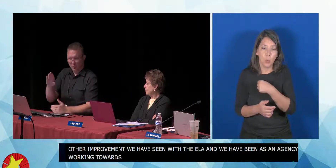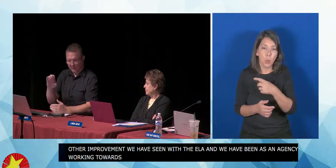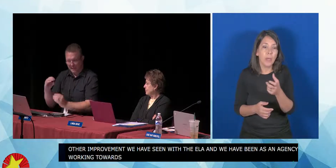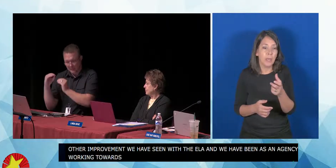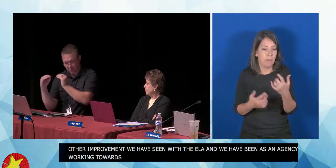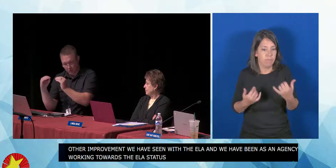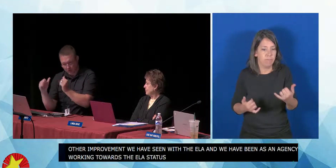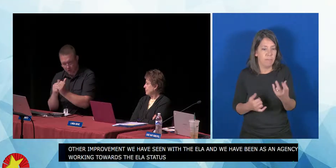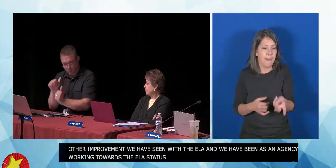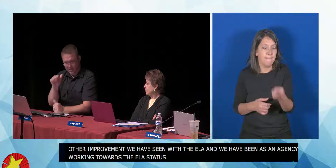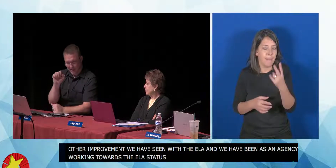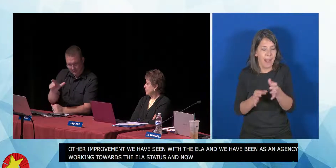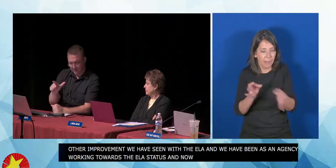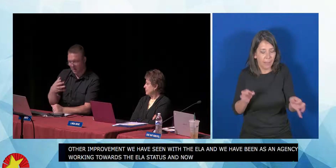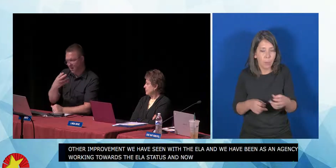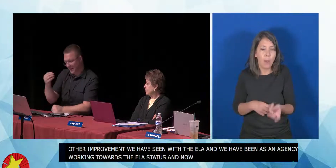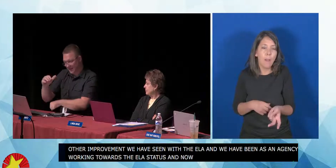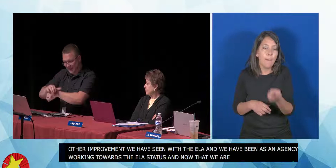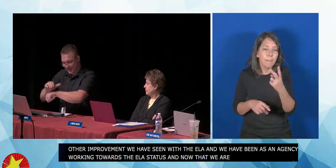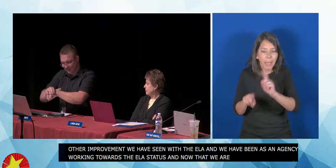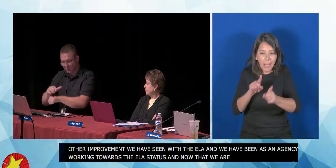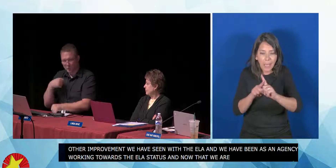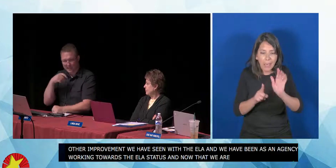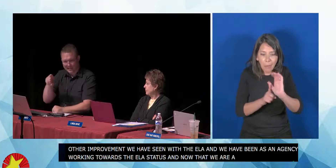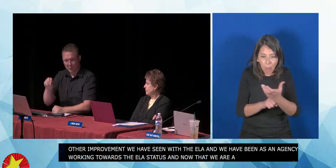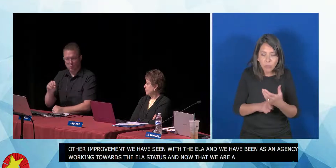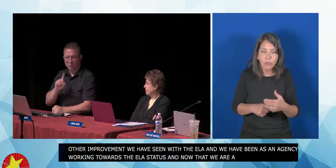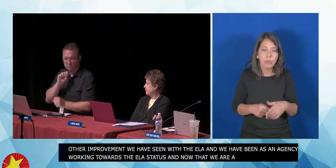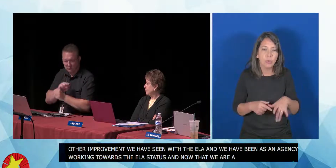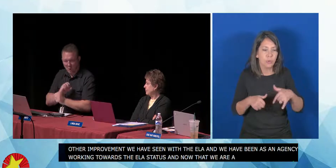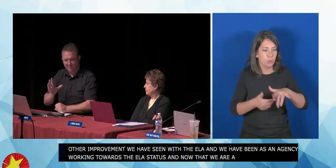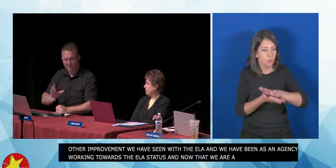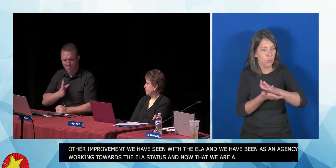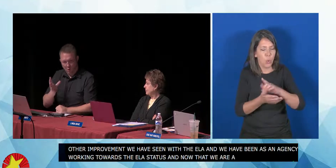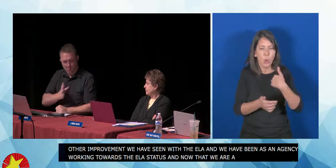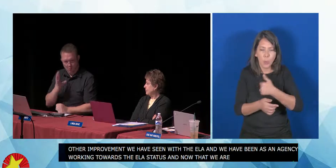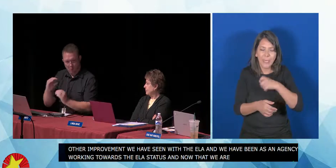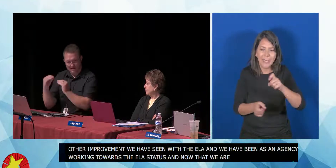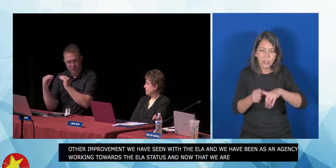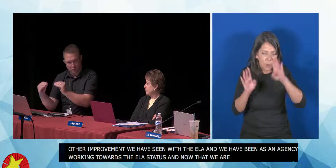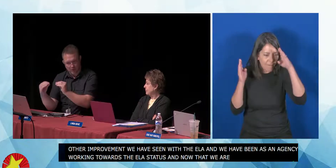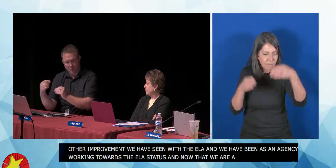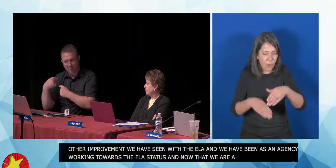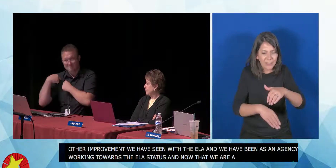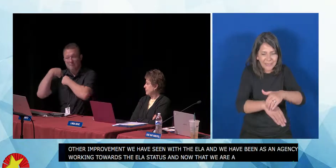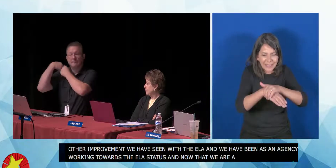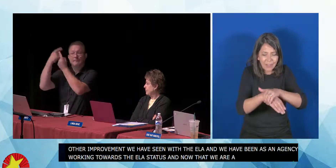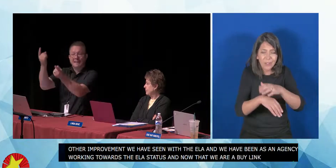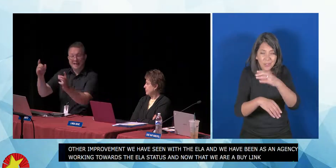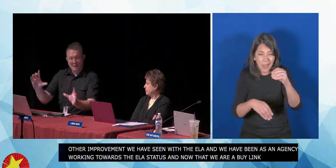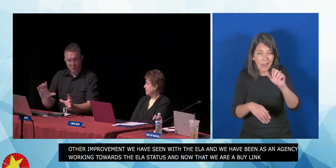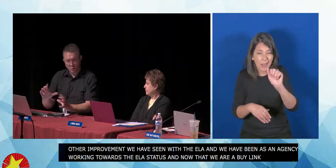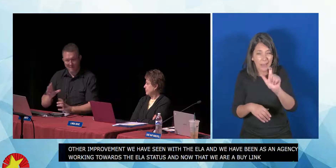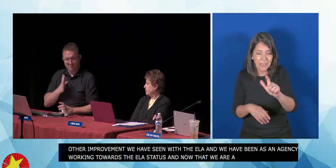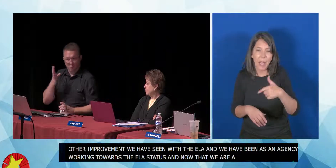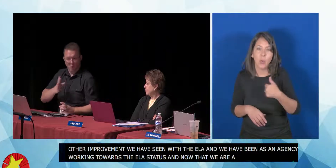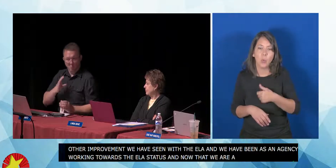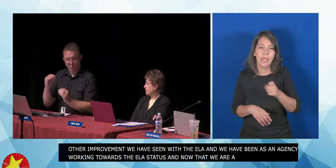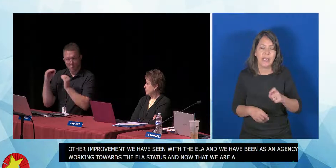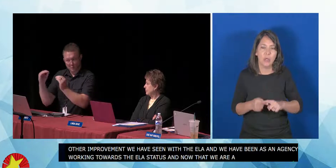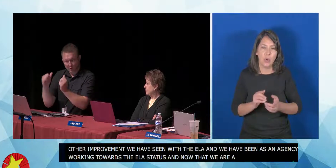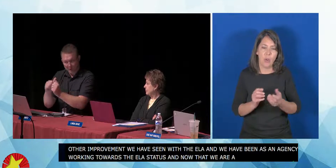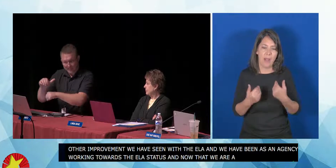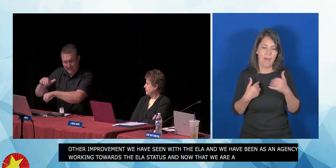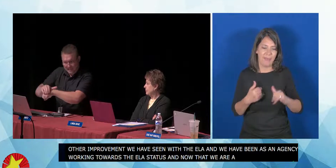bilingual, bicultural school, we need to focus on English and ASL, and we need to formalize that